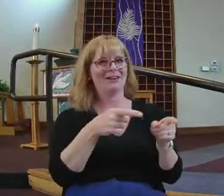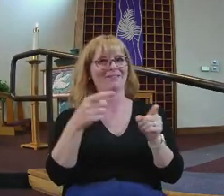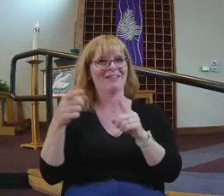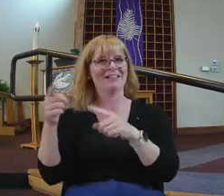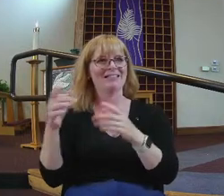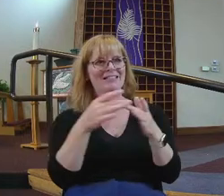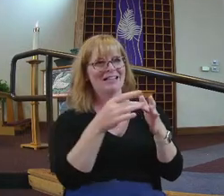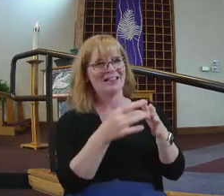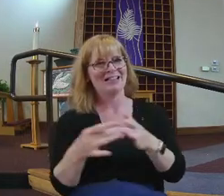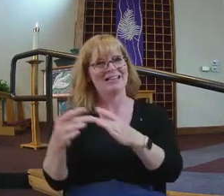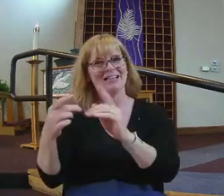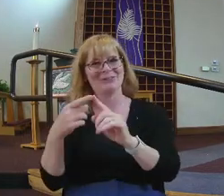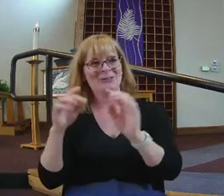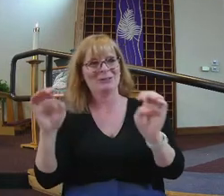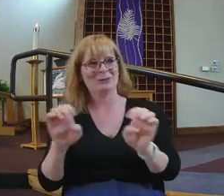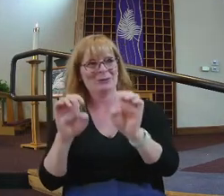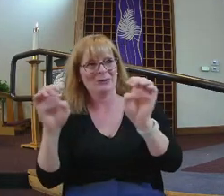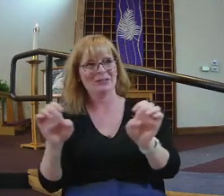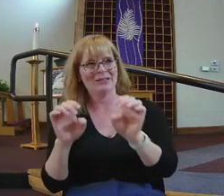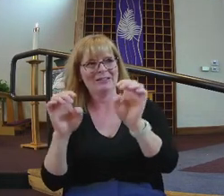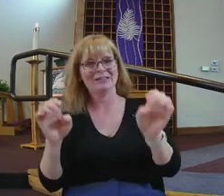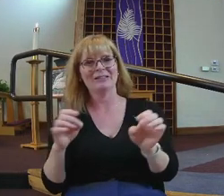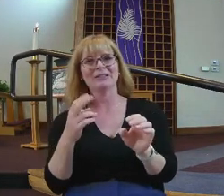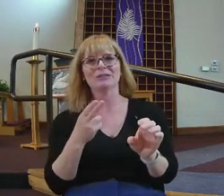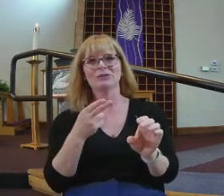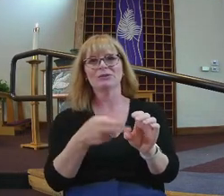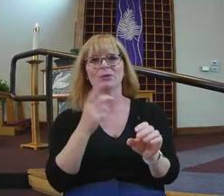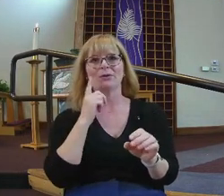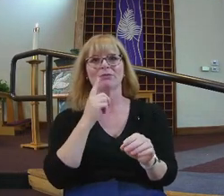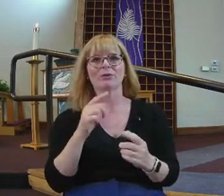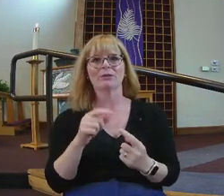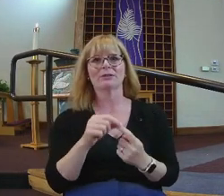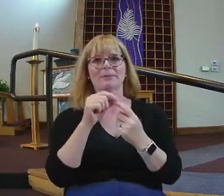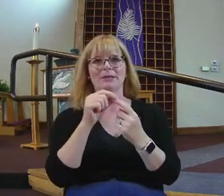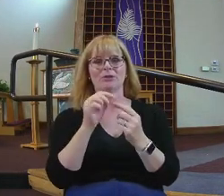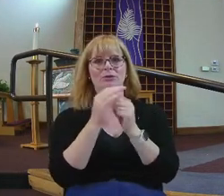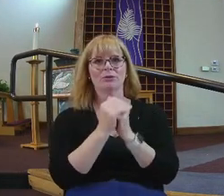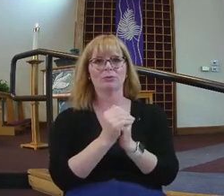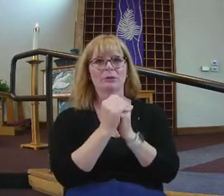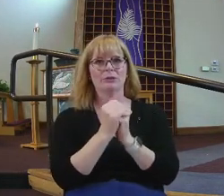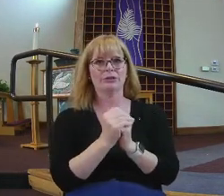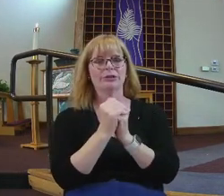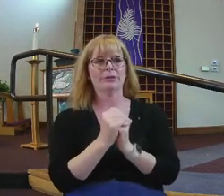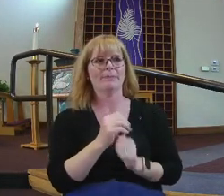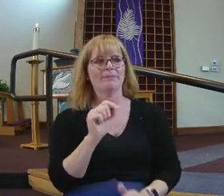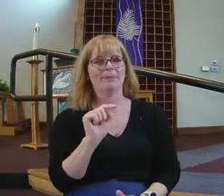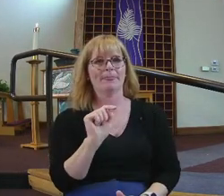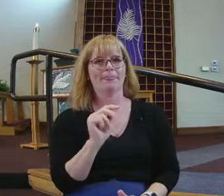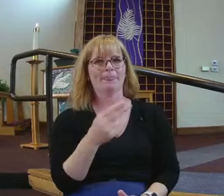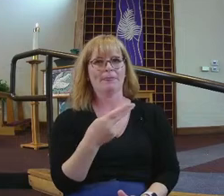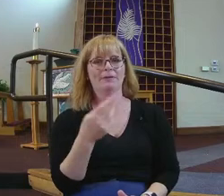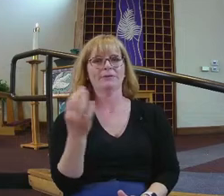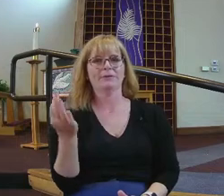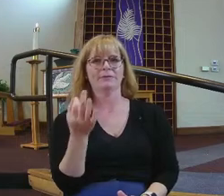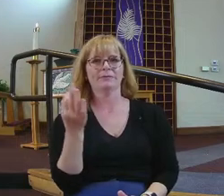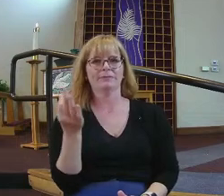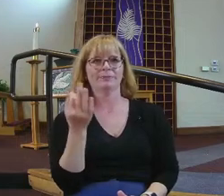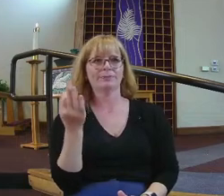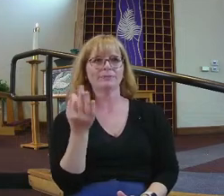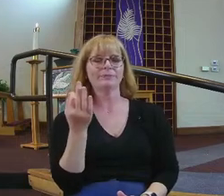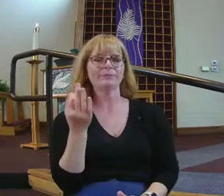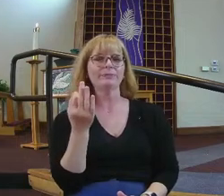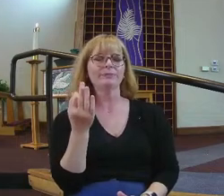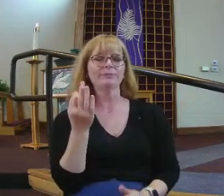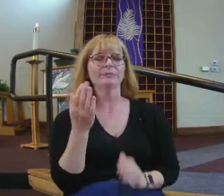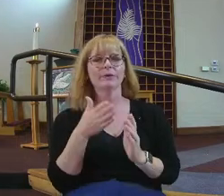Easter's next Sunday. So join us for some special worship services Thursday and Friday that will take us through some of the last moments